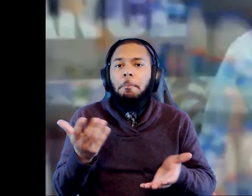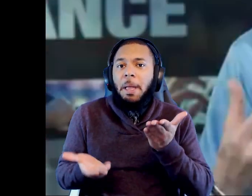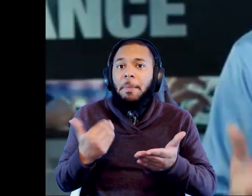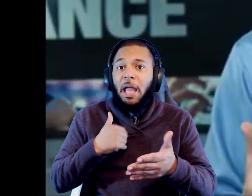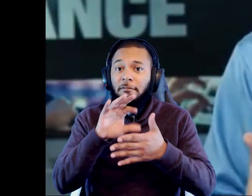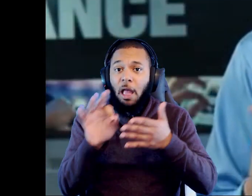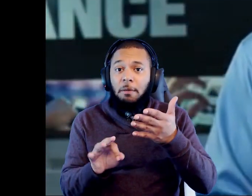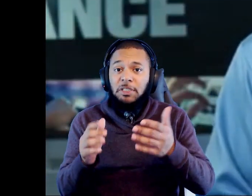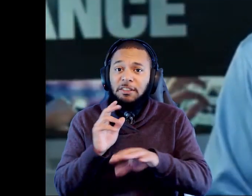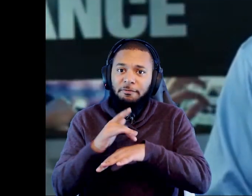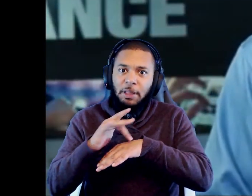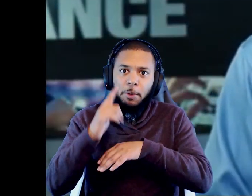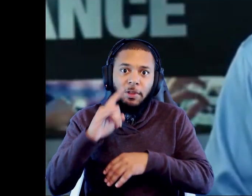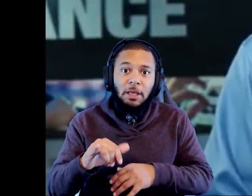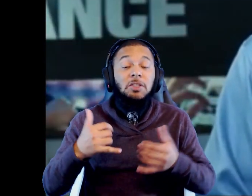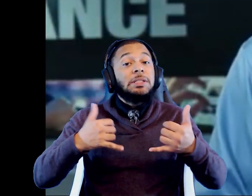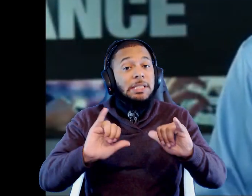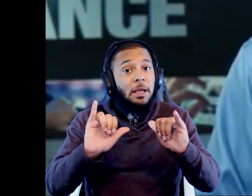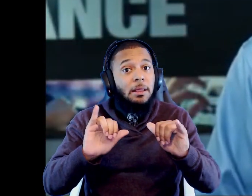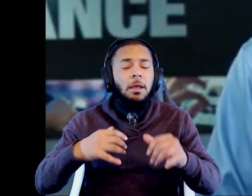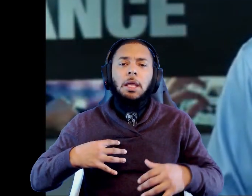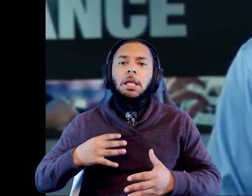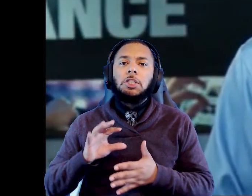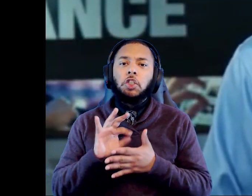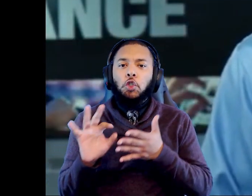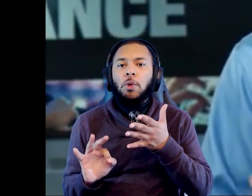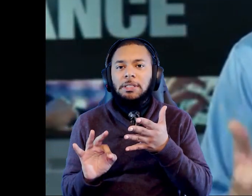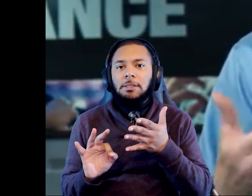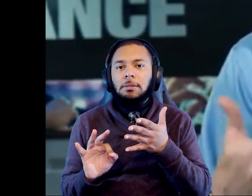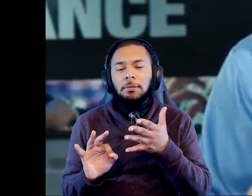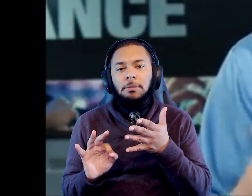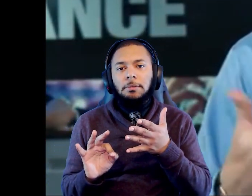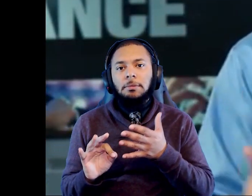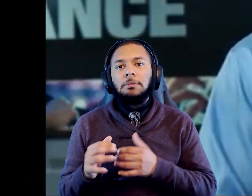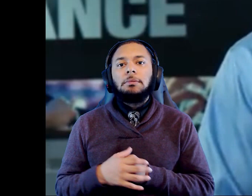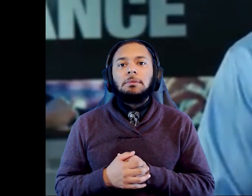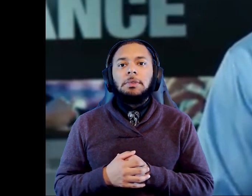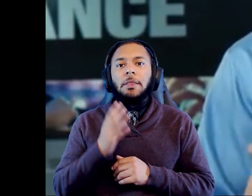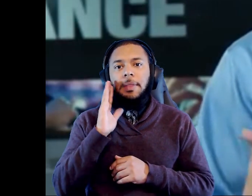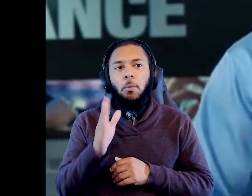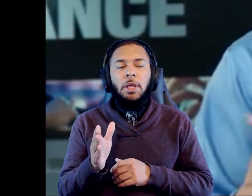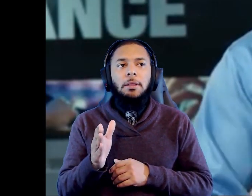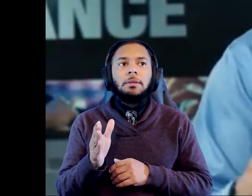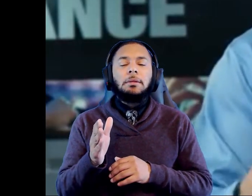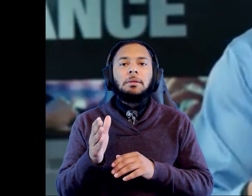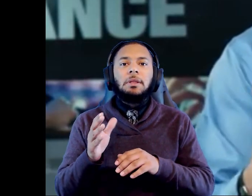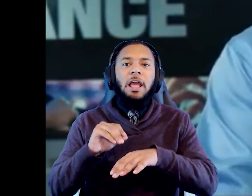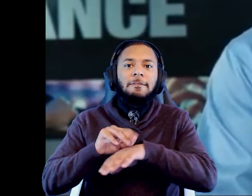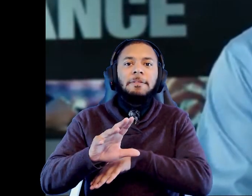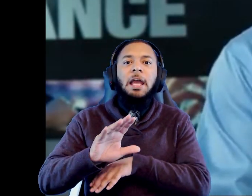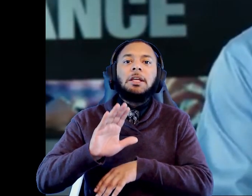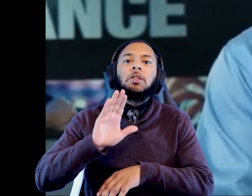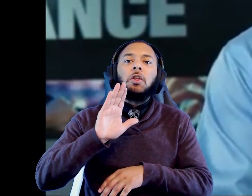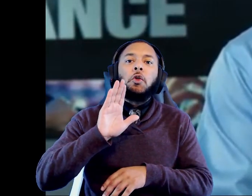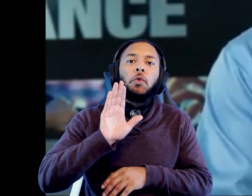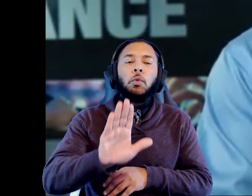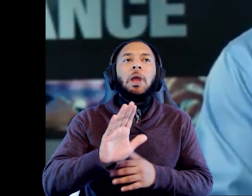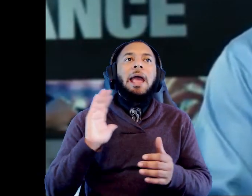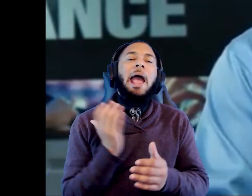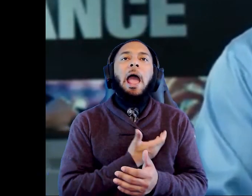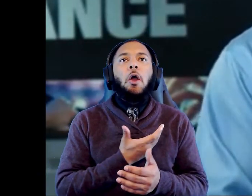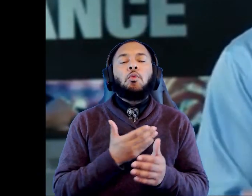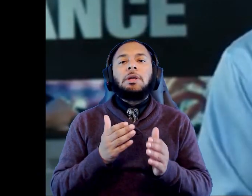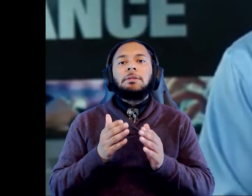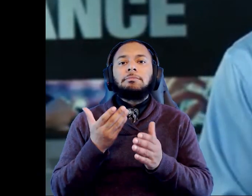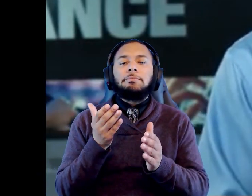And so really it still is a choice that you're making that will kind of drive the basic economic system that we live in